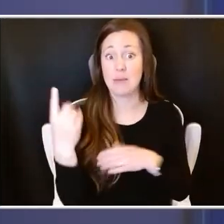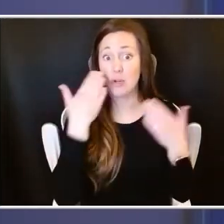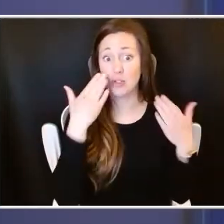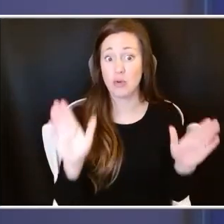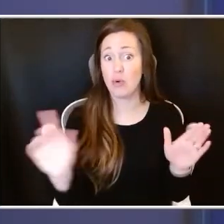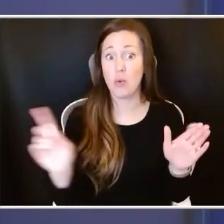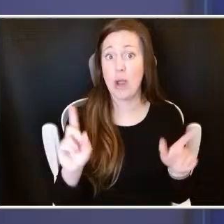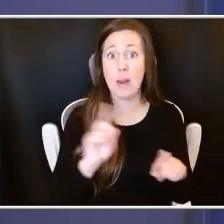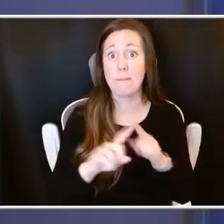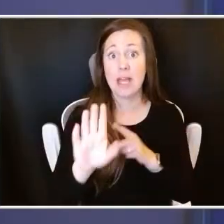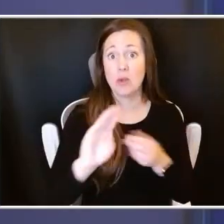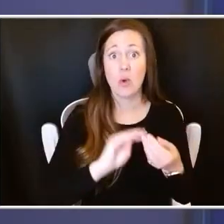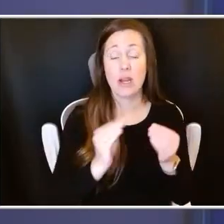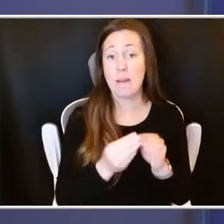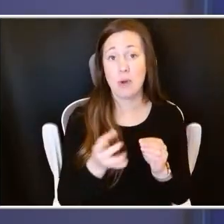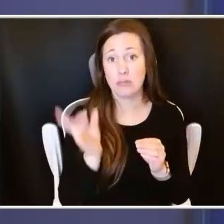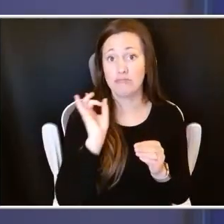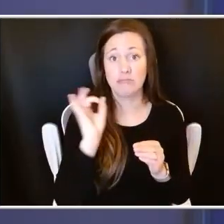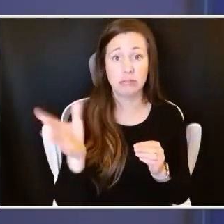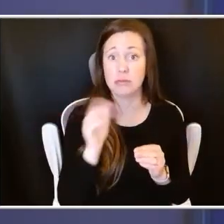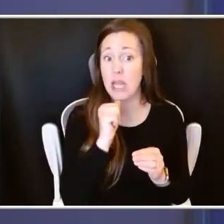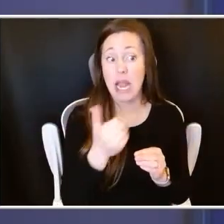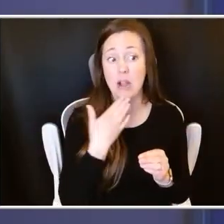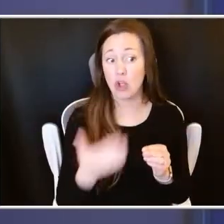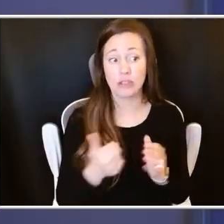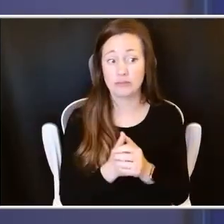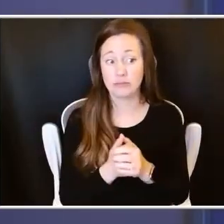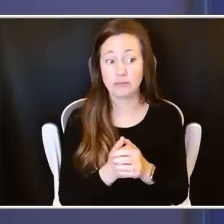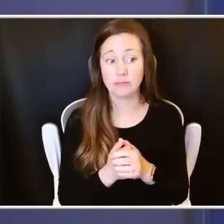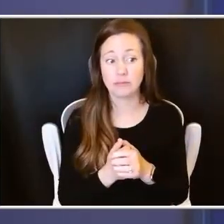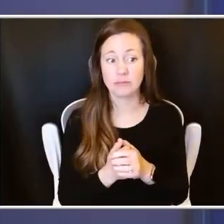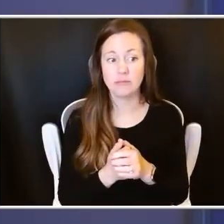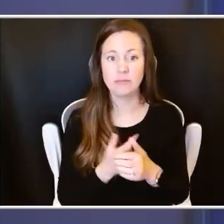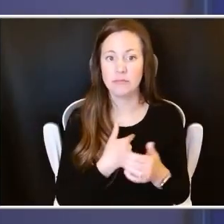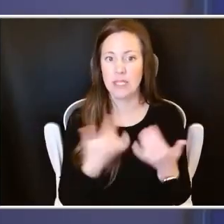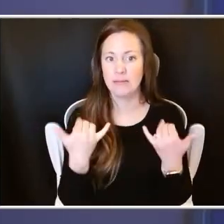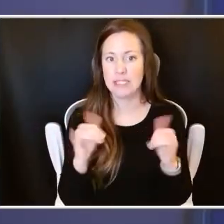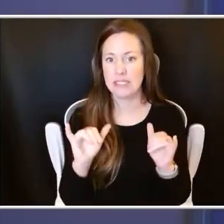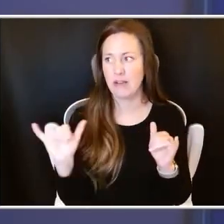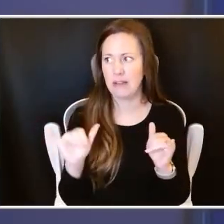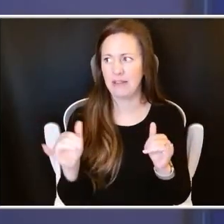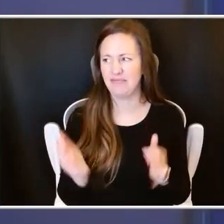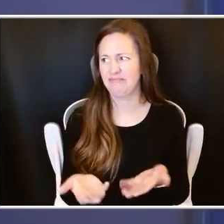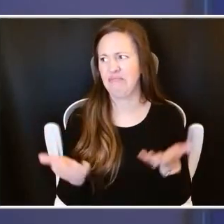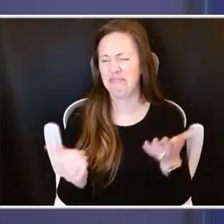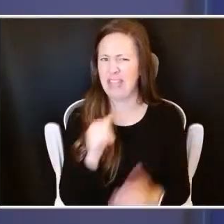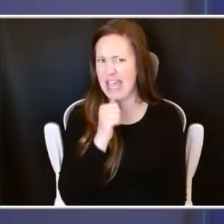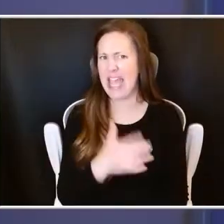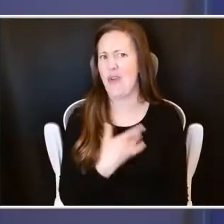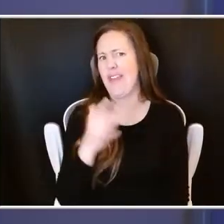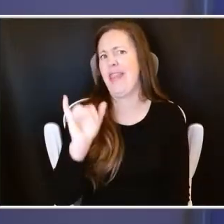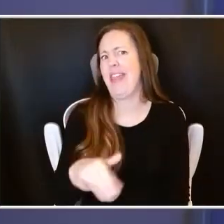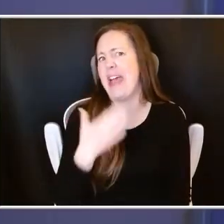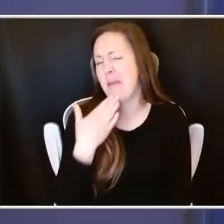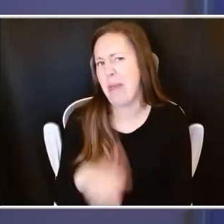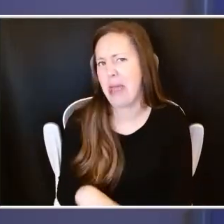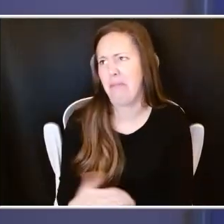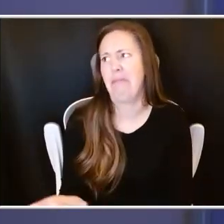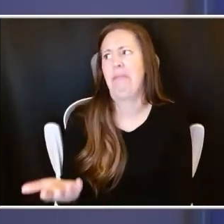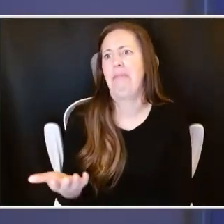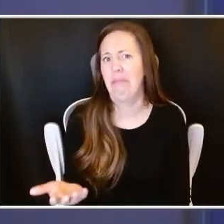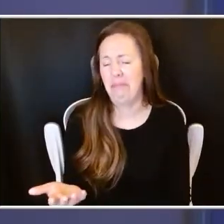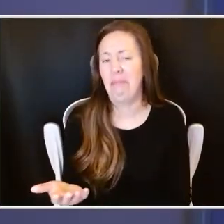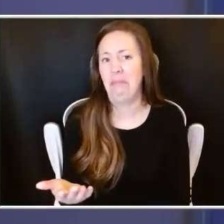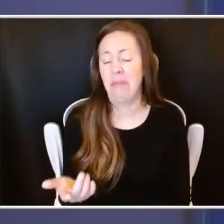good. Well, still, I'm like, well, this can't be me. I mean, I don't feel that bad, do I? You know. But we did. I